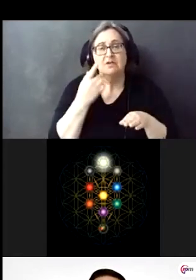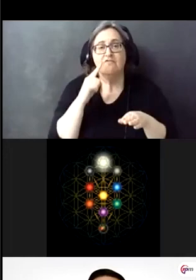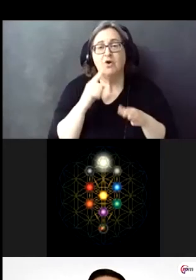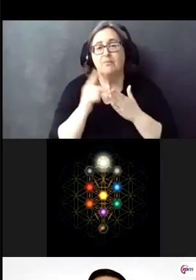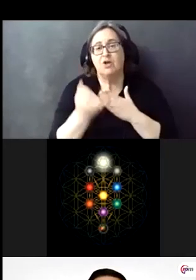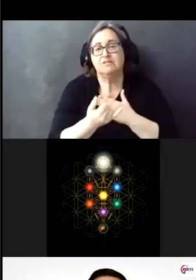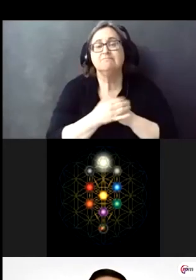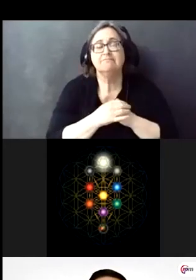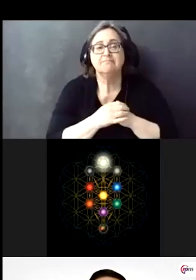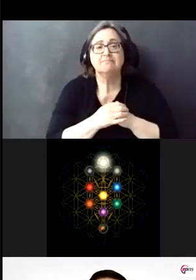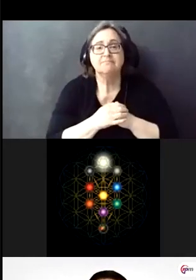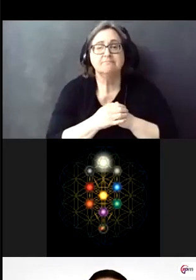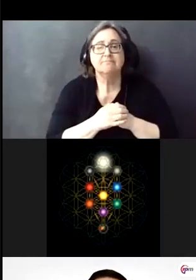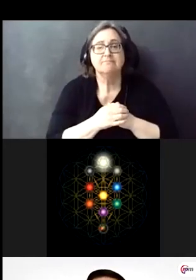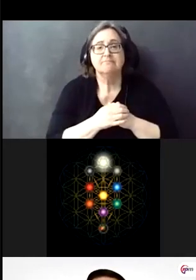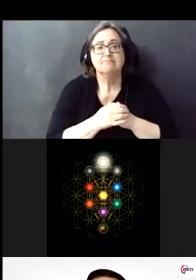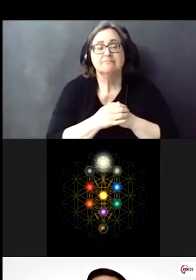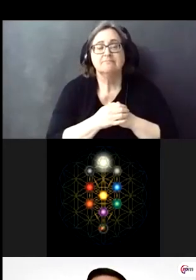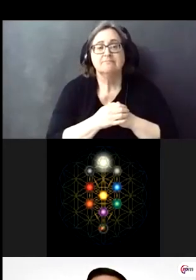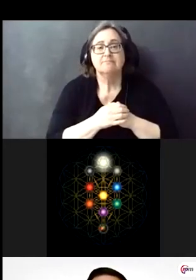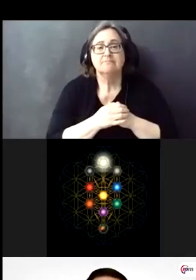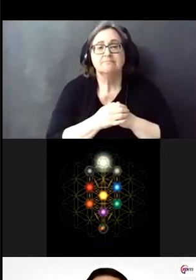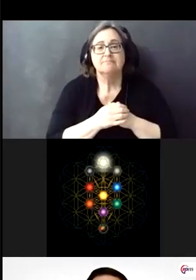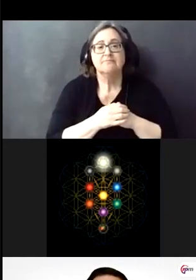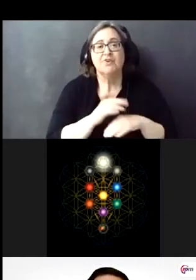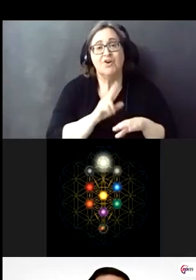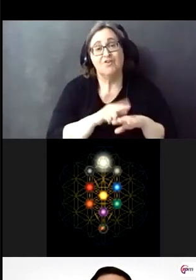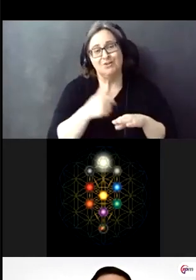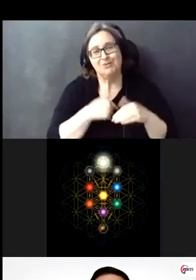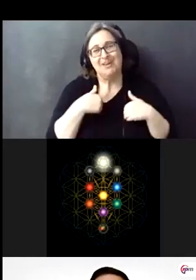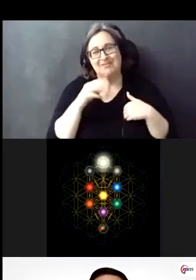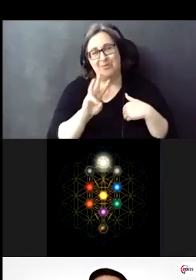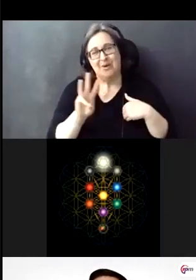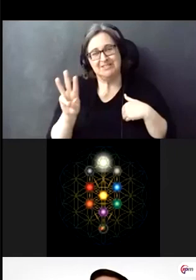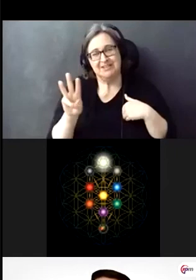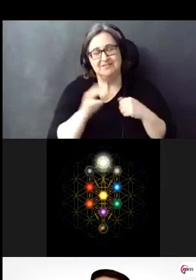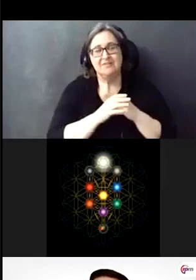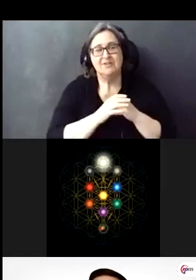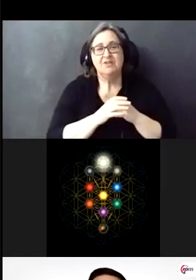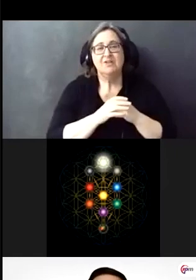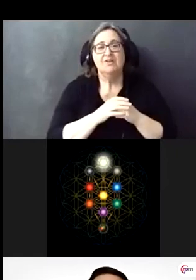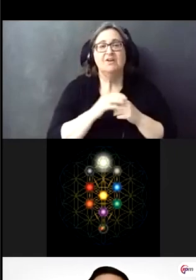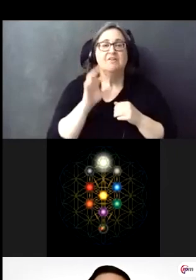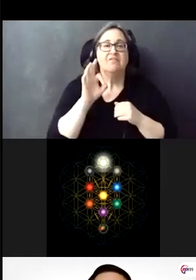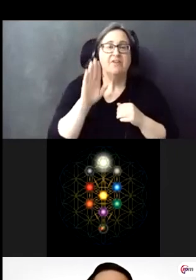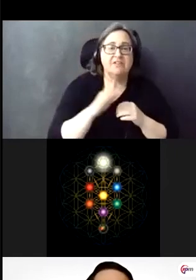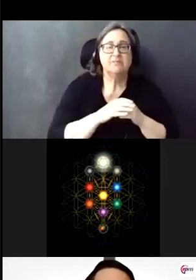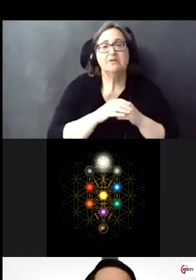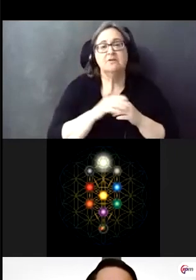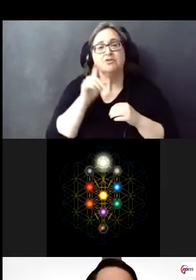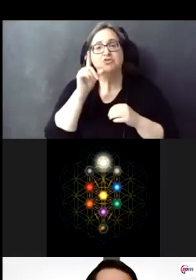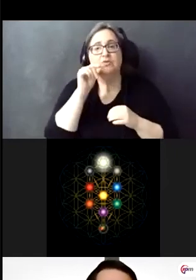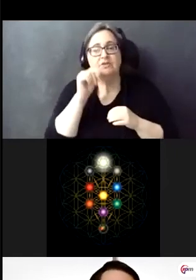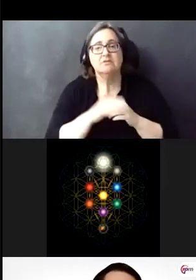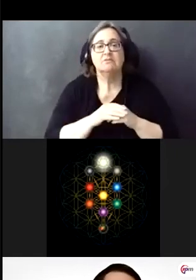project to get those alerts. Of course, we have our website as well. Social media, we are